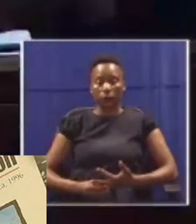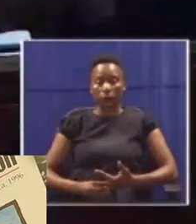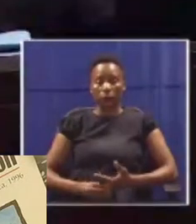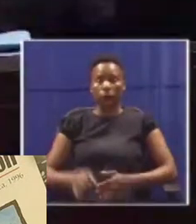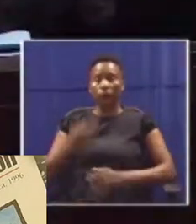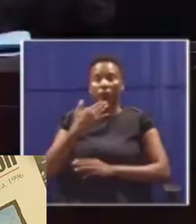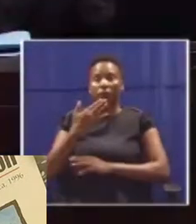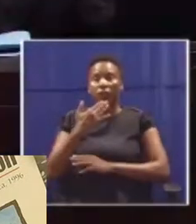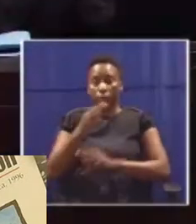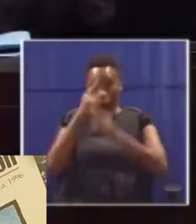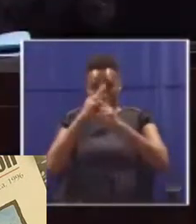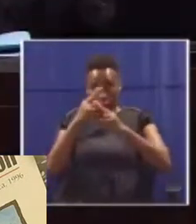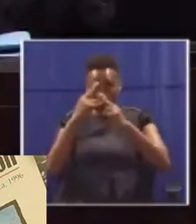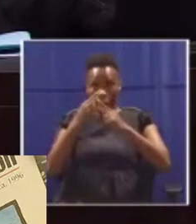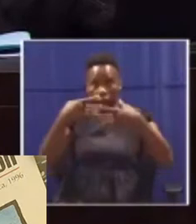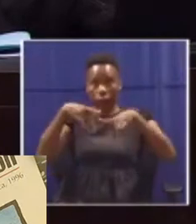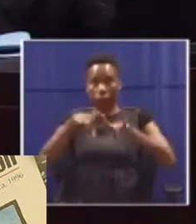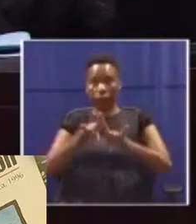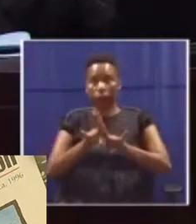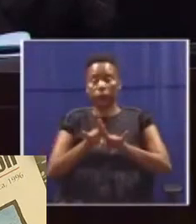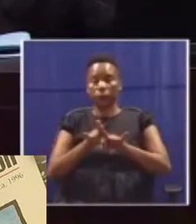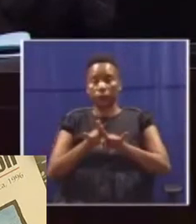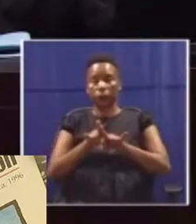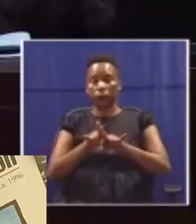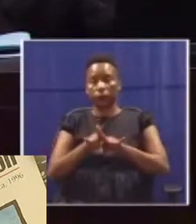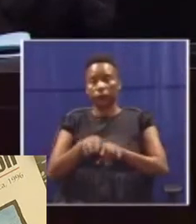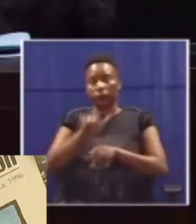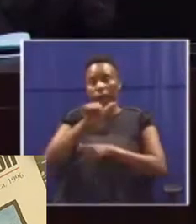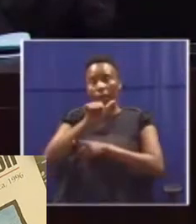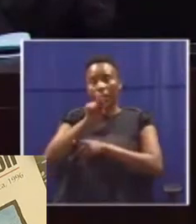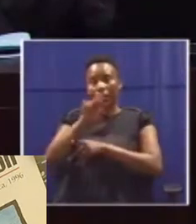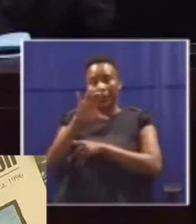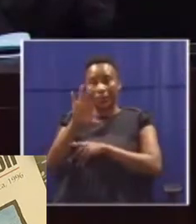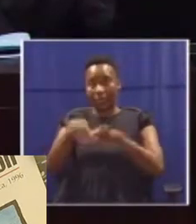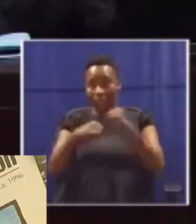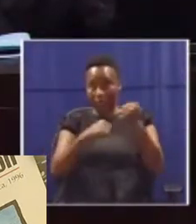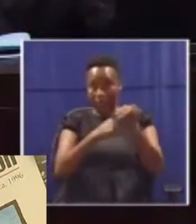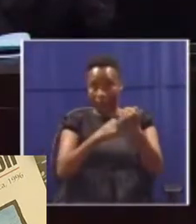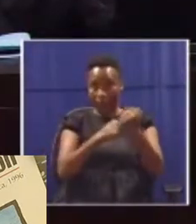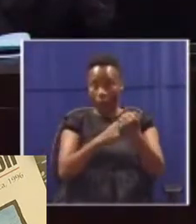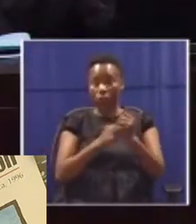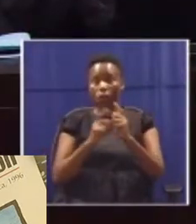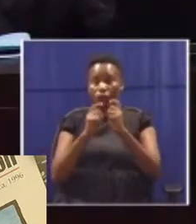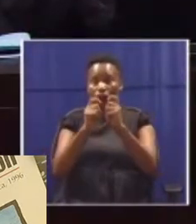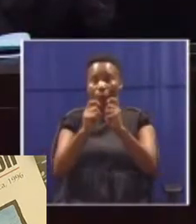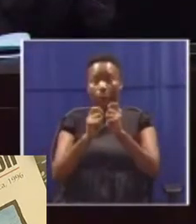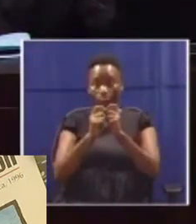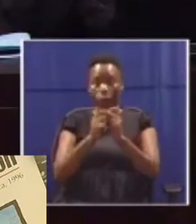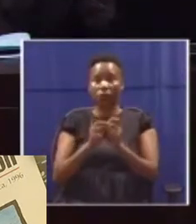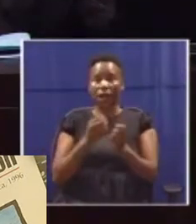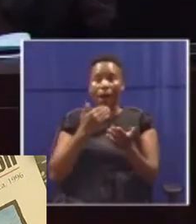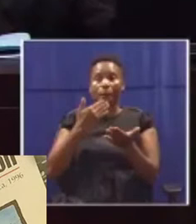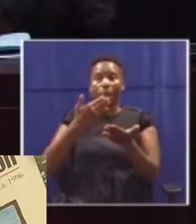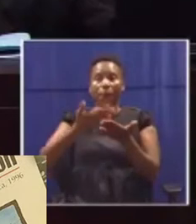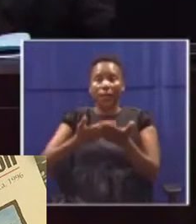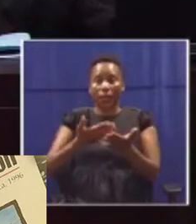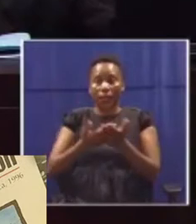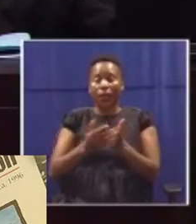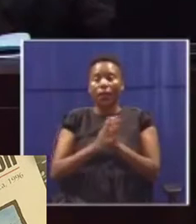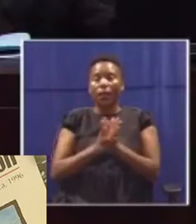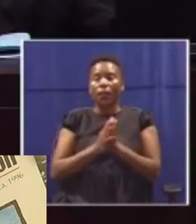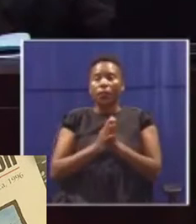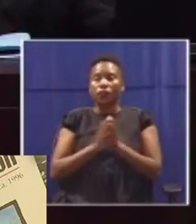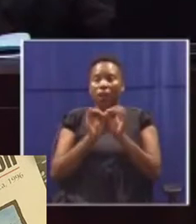Thank you, Honourable Chairperson. The ANC support the Transport Appeal Tribunal Amendment